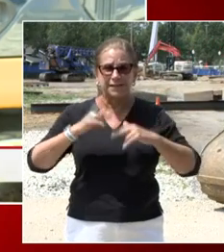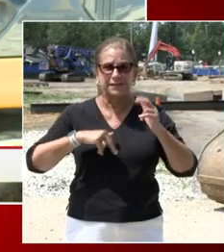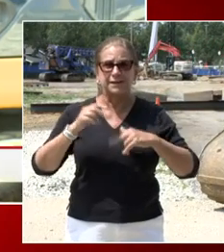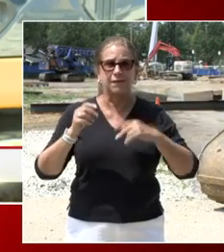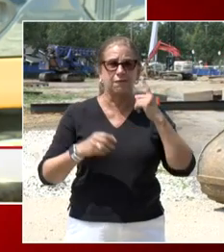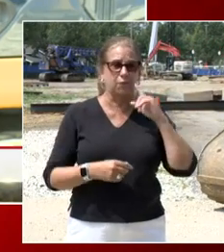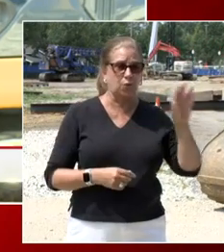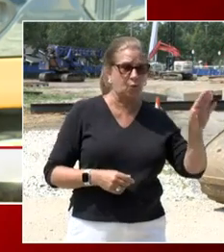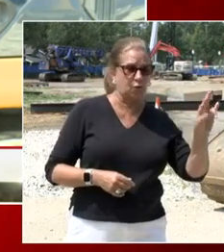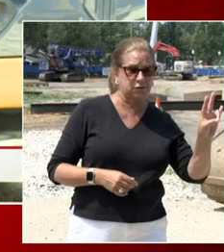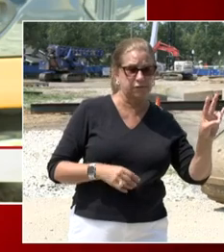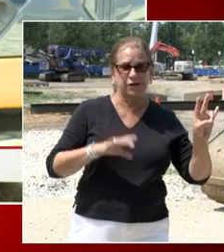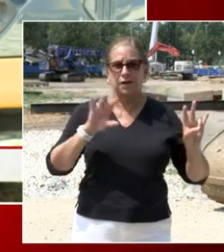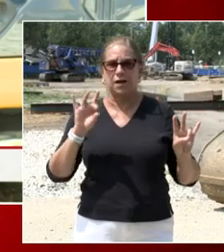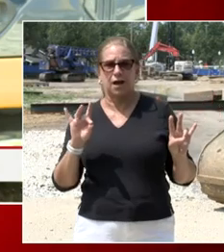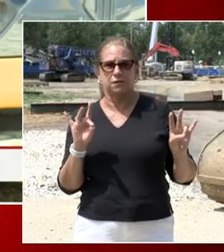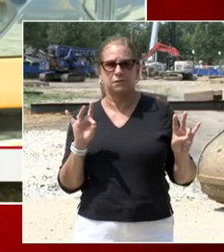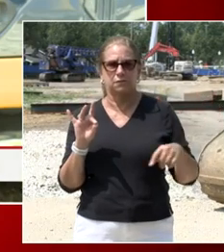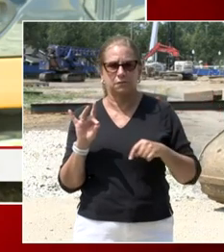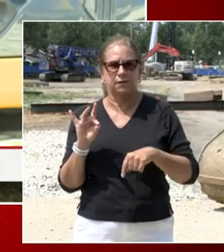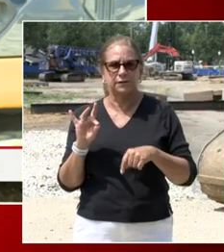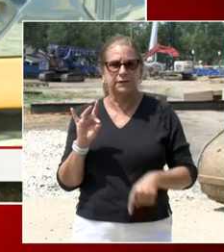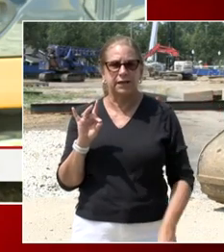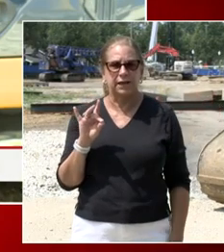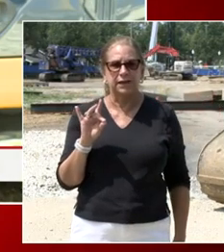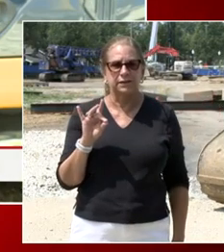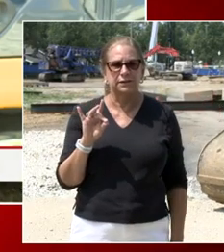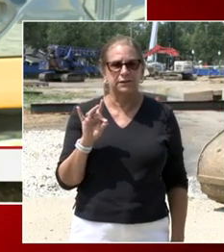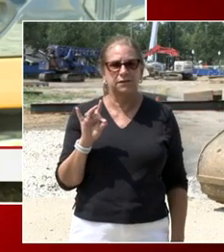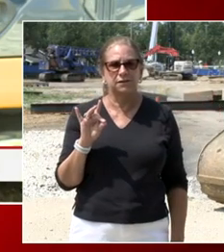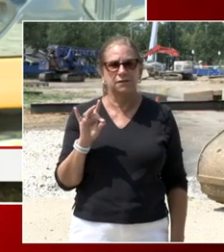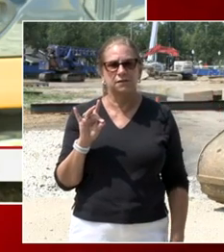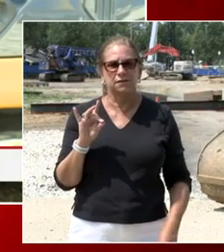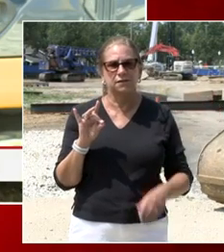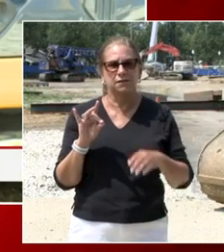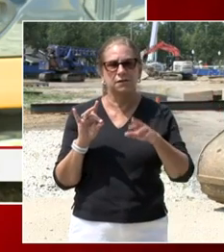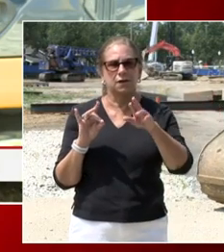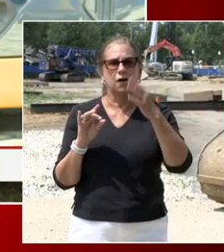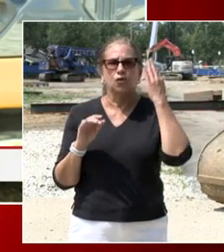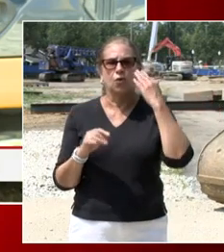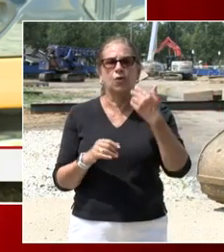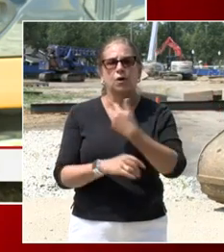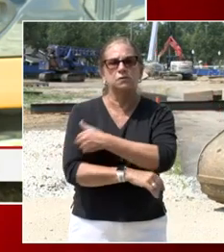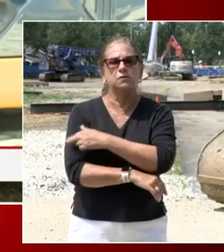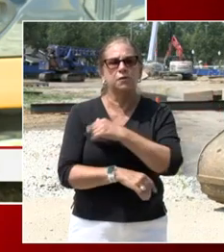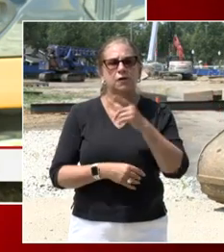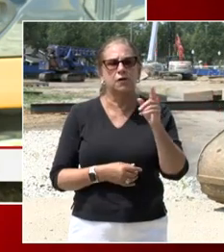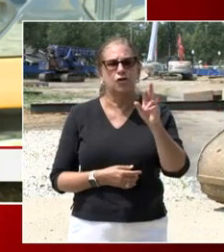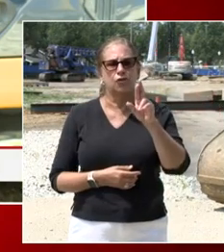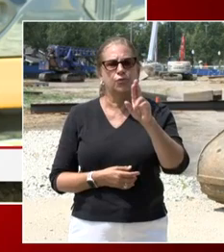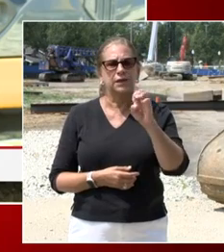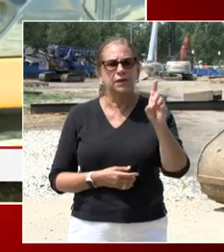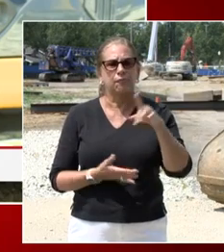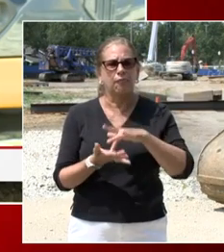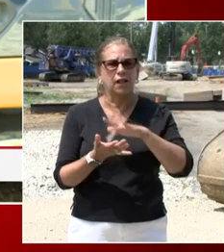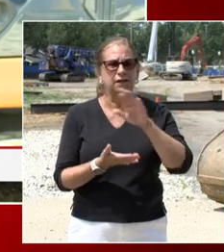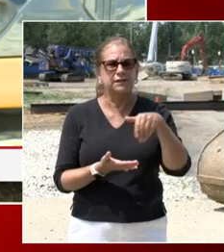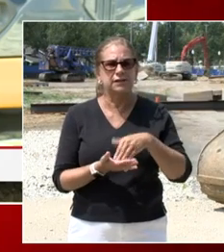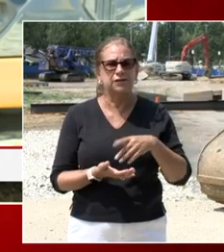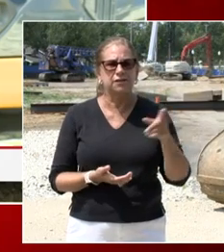know that hospital, the United Medical Center, has outlived its usefulness to the